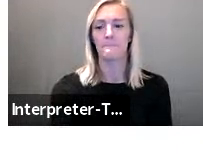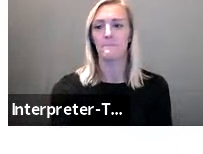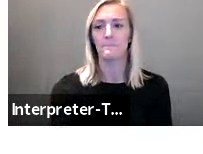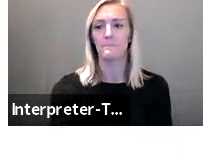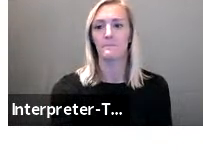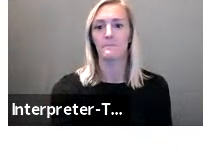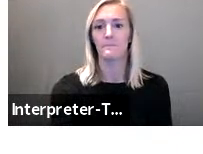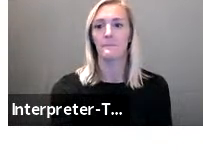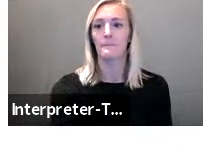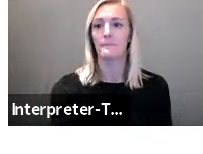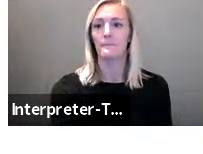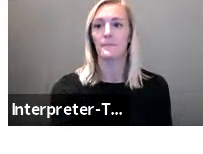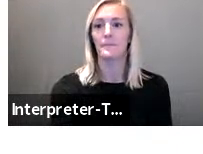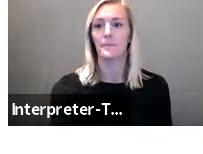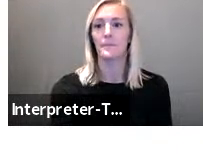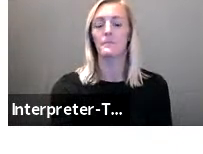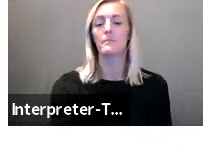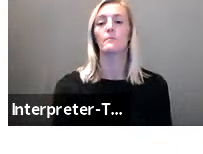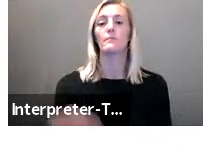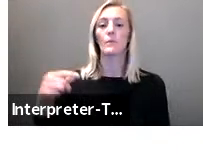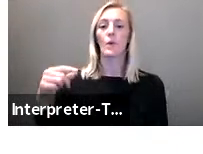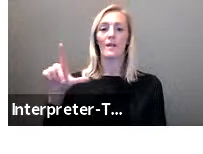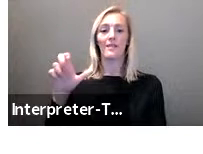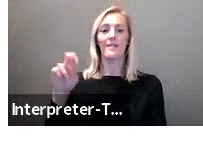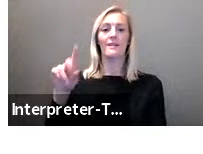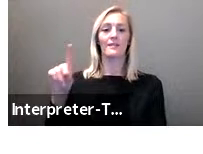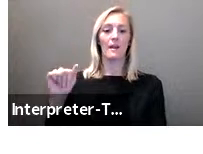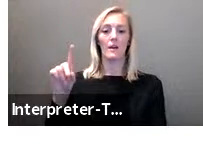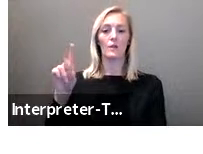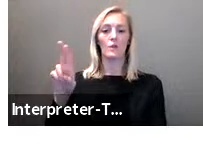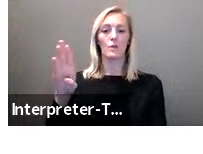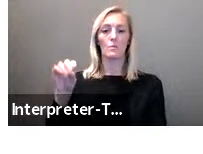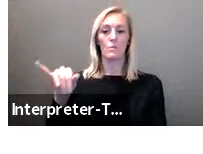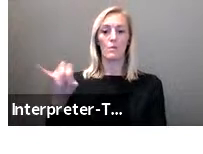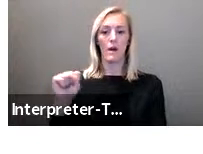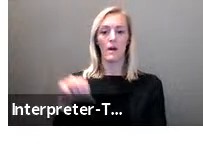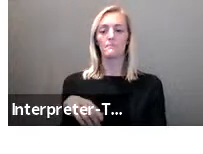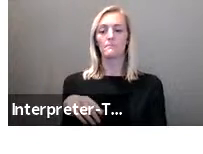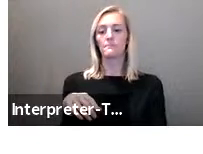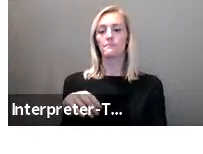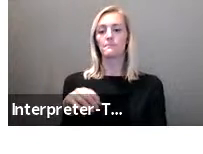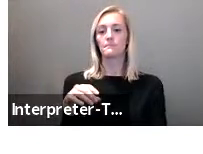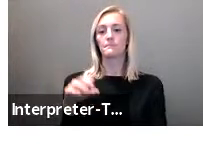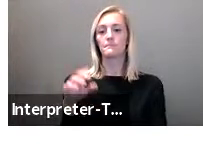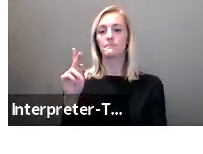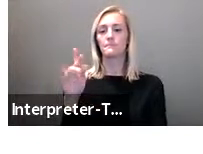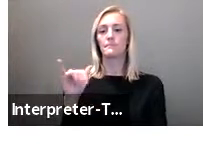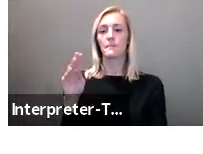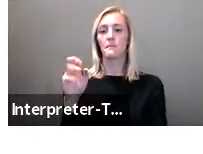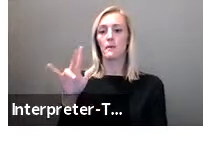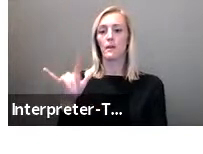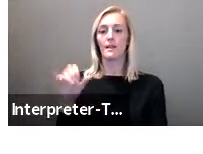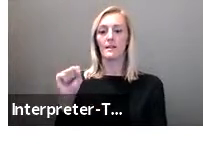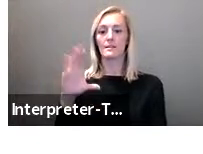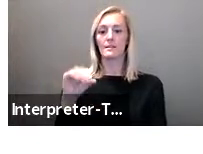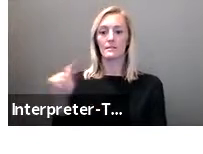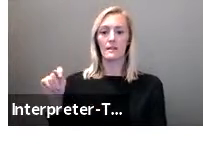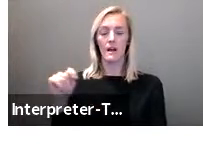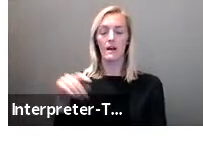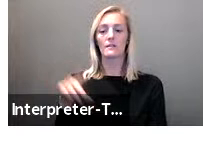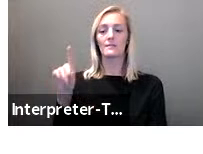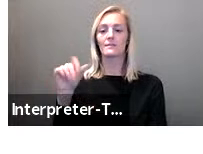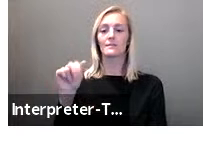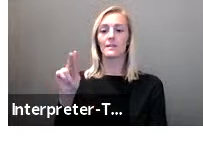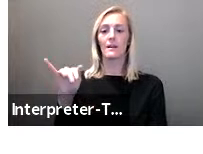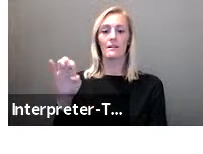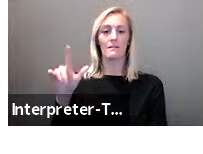Glenda Dubois. Kimberly Scott. Here. Alice Weingartner. And Danielle